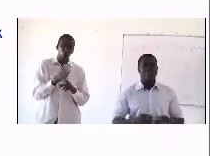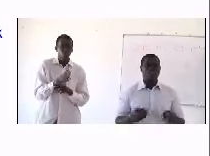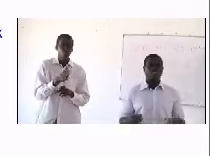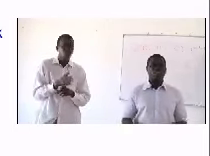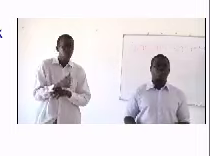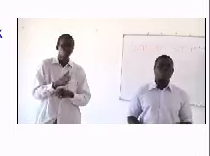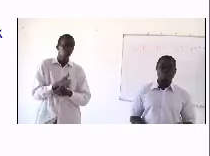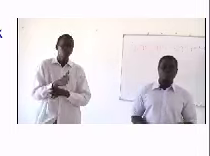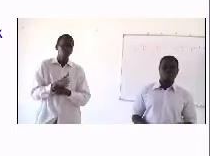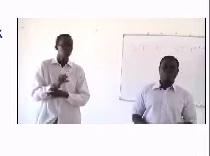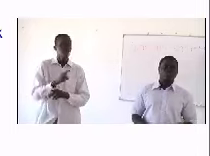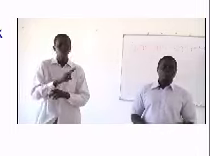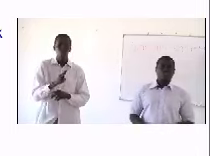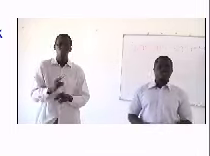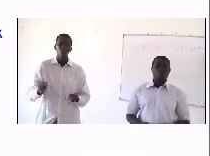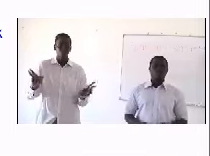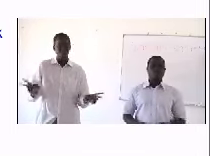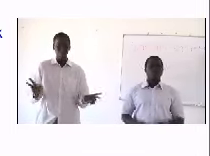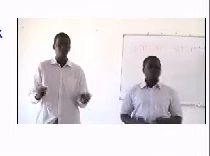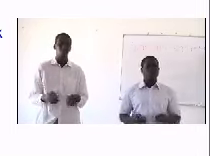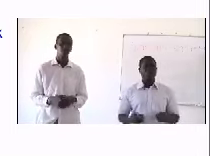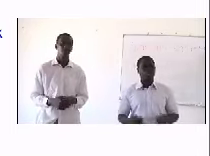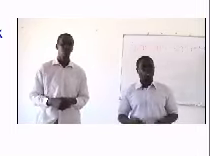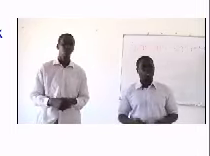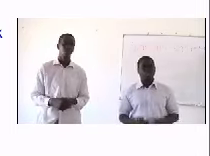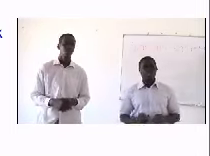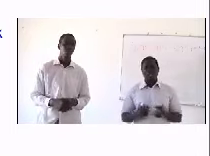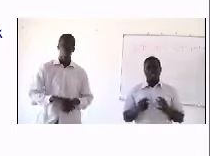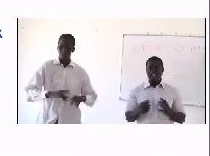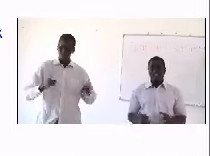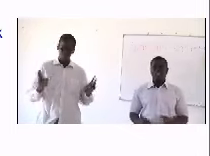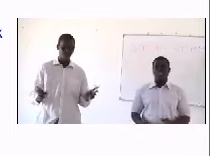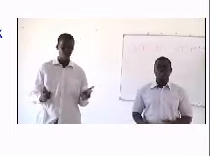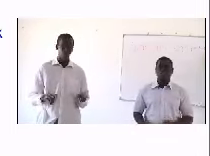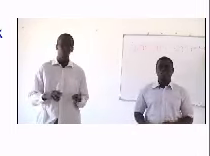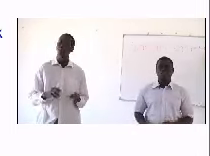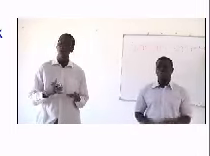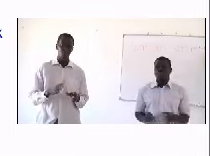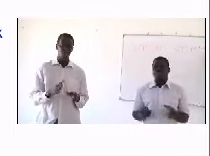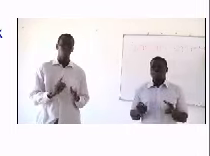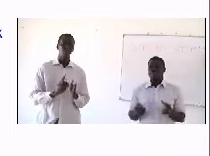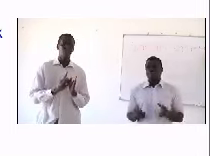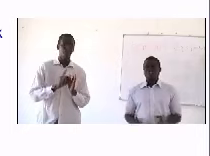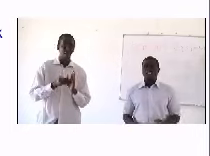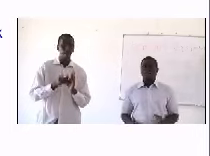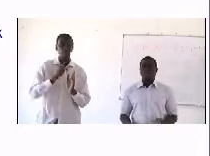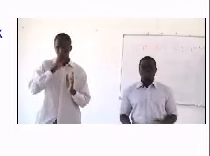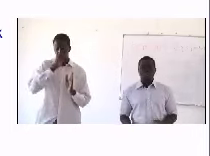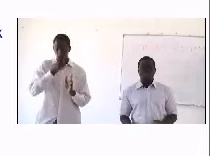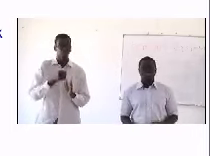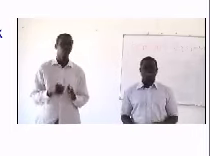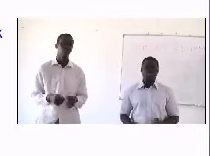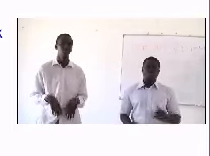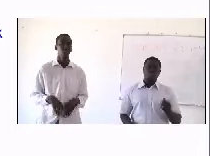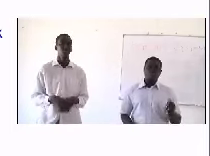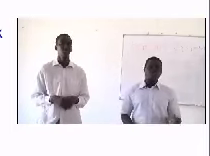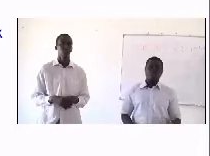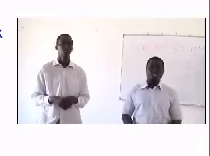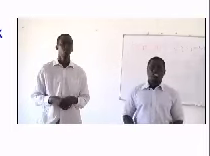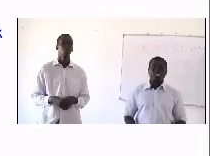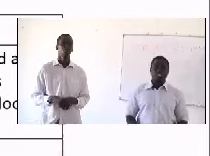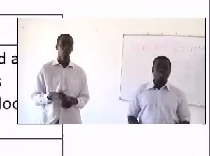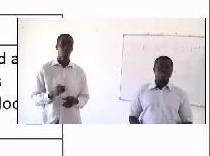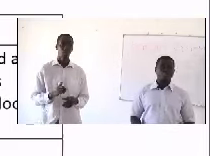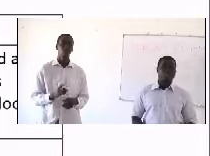you are wearing your body off. So now for you to be healthy, you need to coordinate your activities. You walk